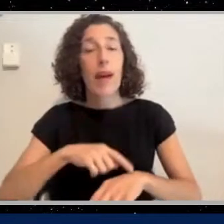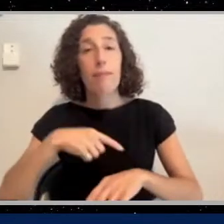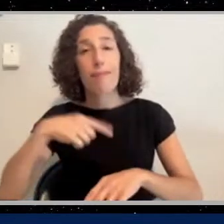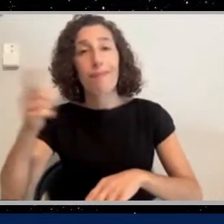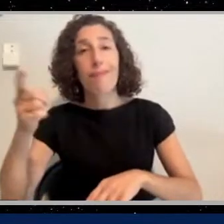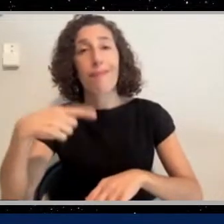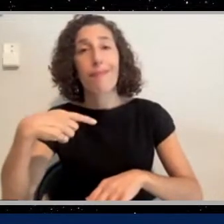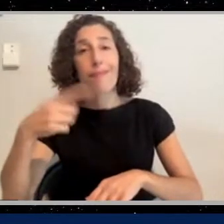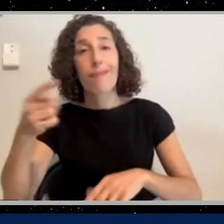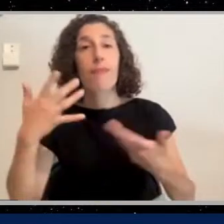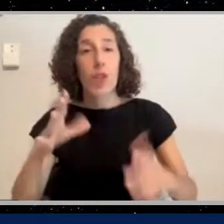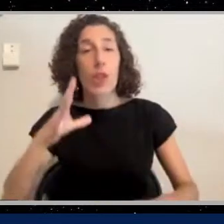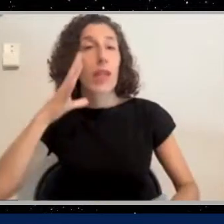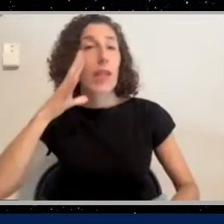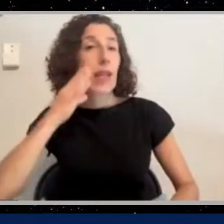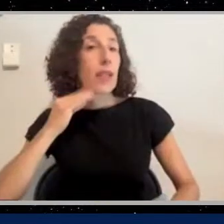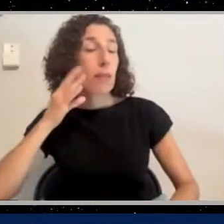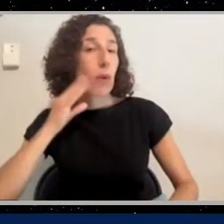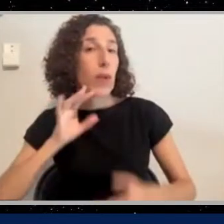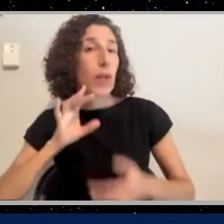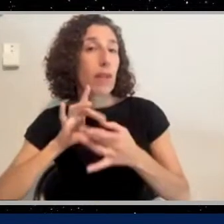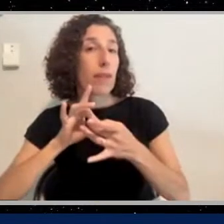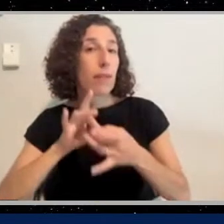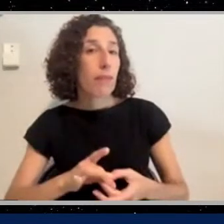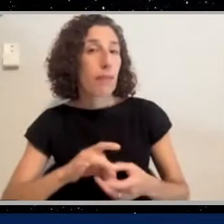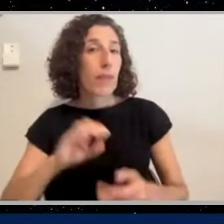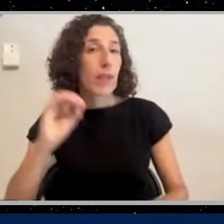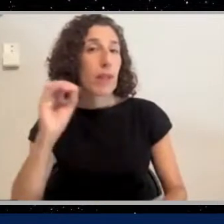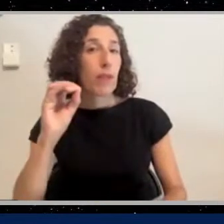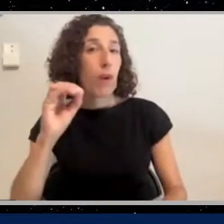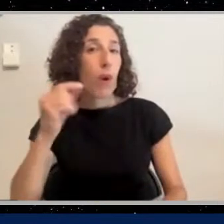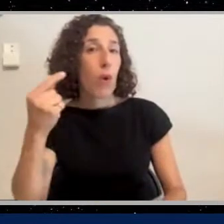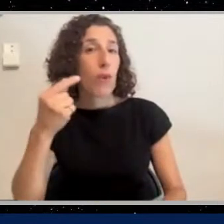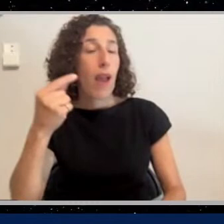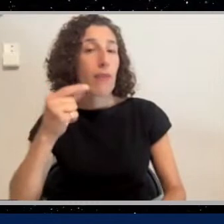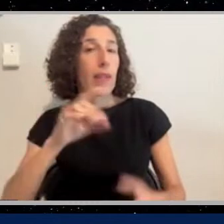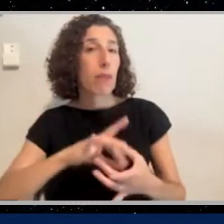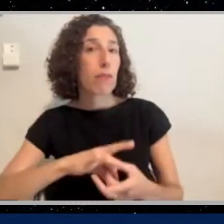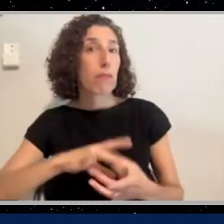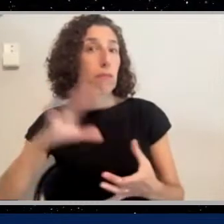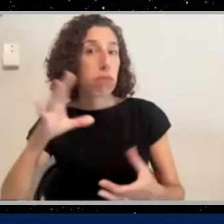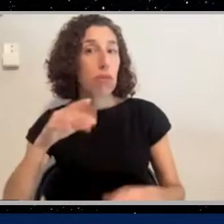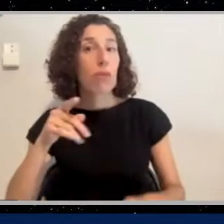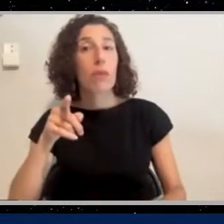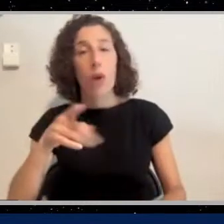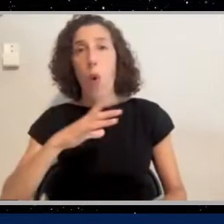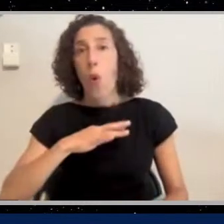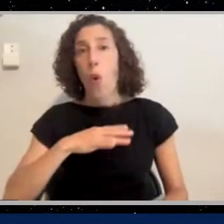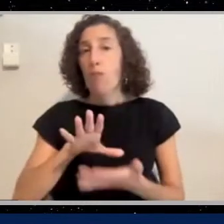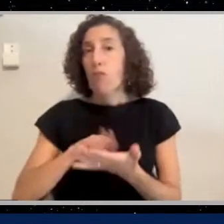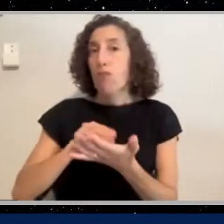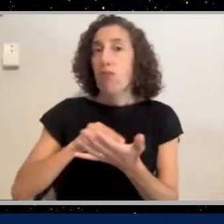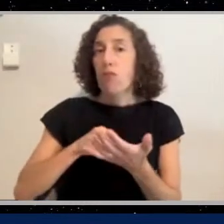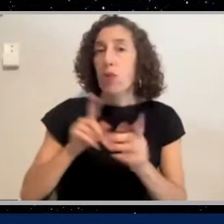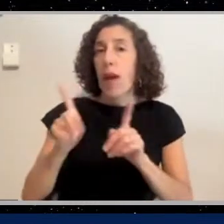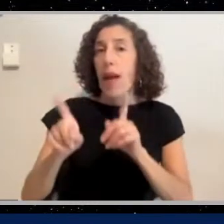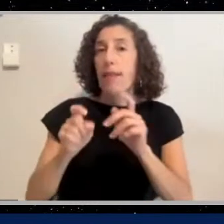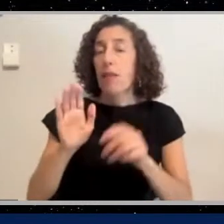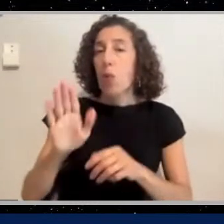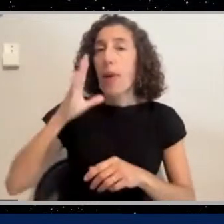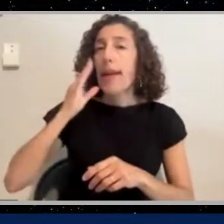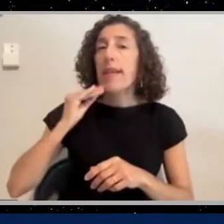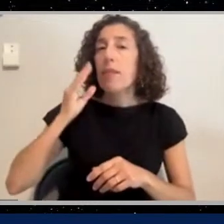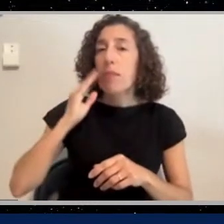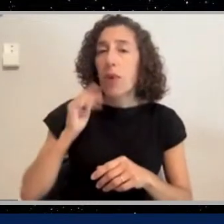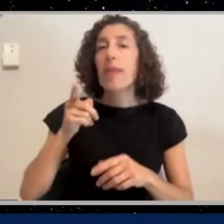zero gravity. To have that experience and guidance was phenomenal. And it was a great learning experience both ways. I think we each learned